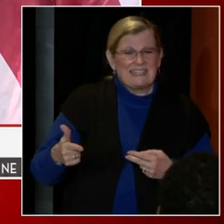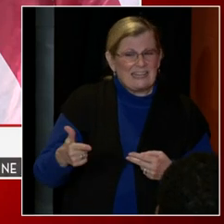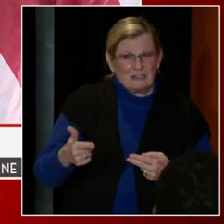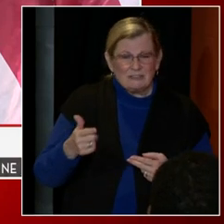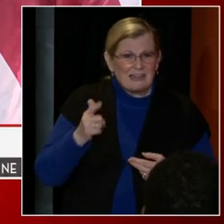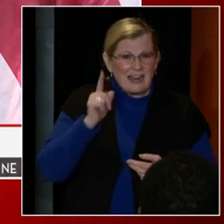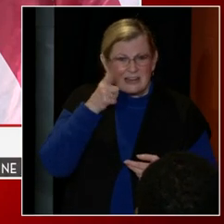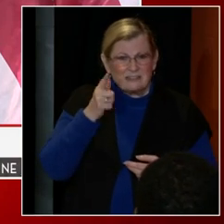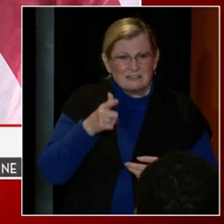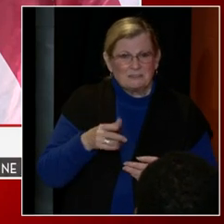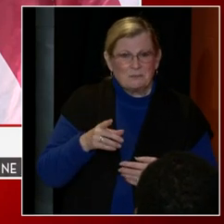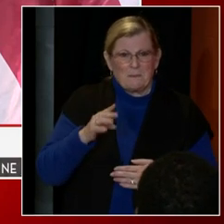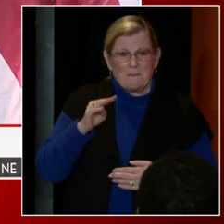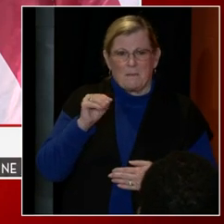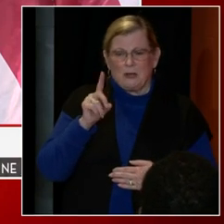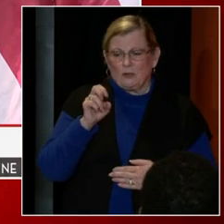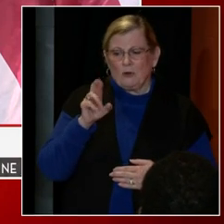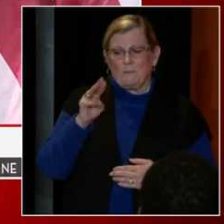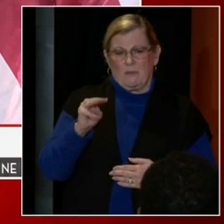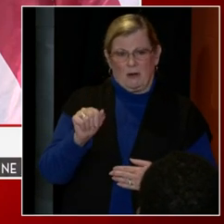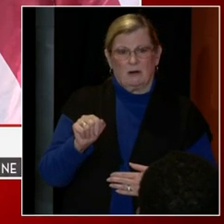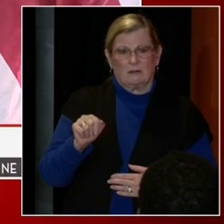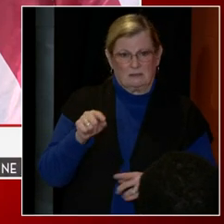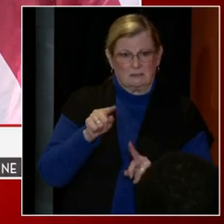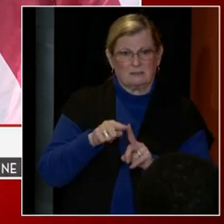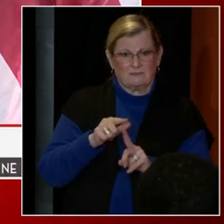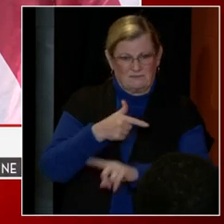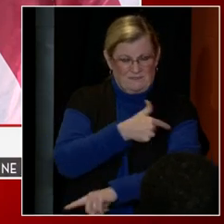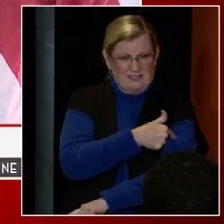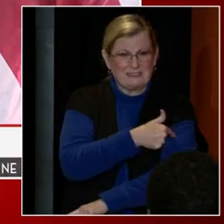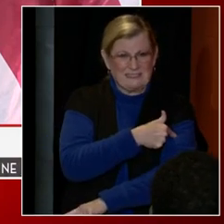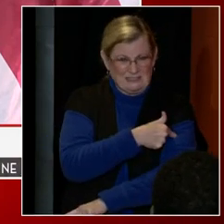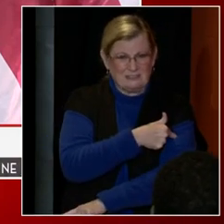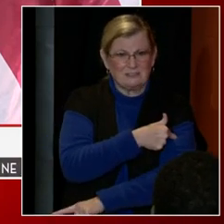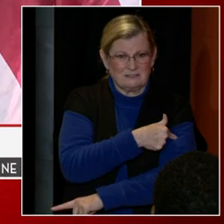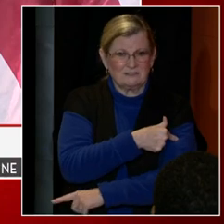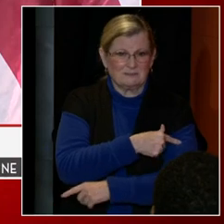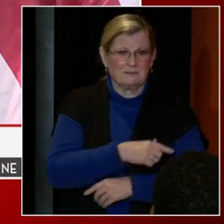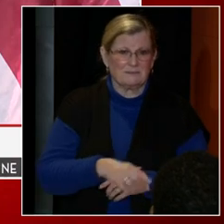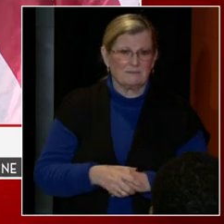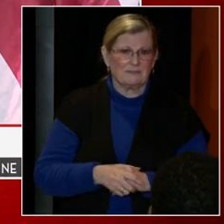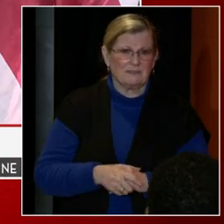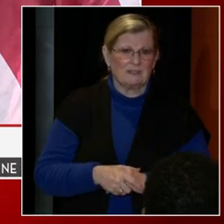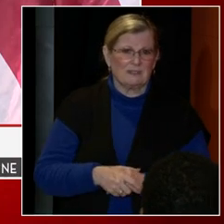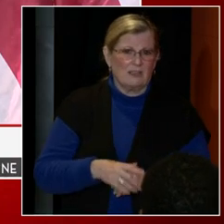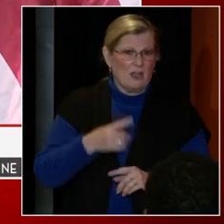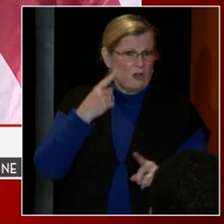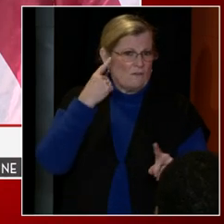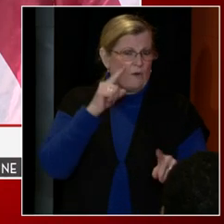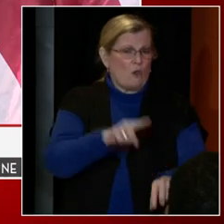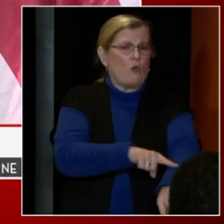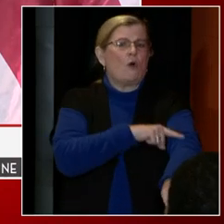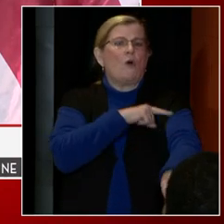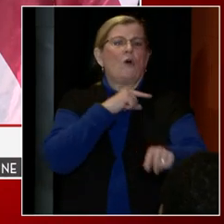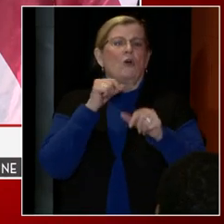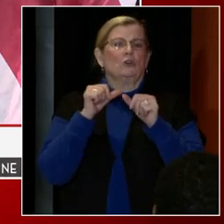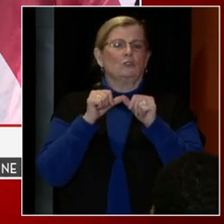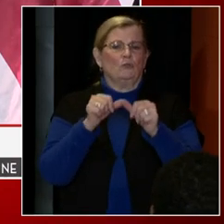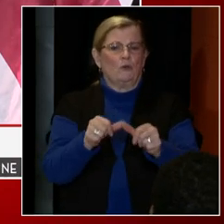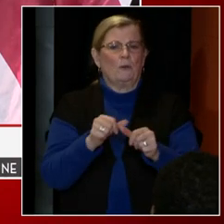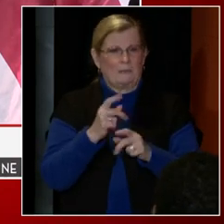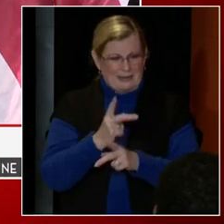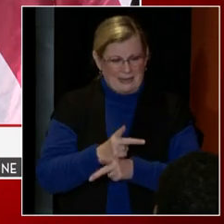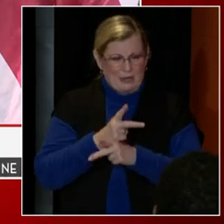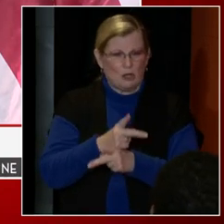in some of our long-term care facilities or acute, subacute long-term acute care facilities like